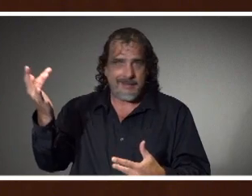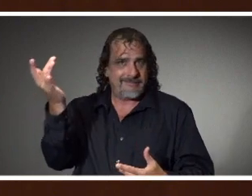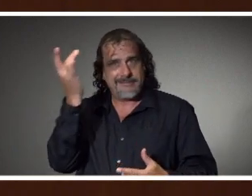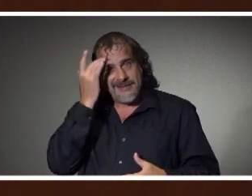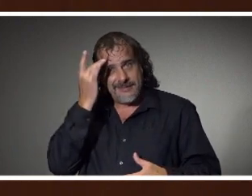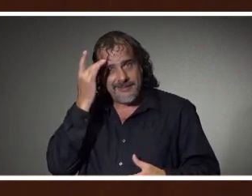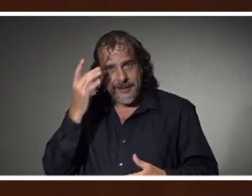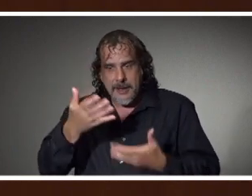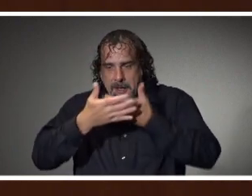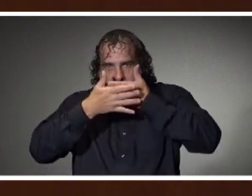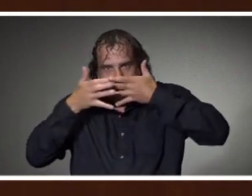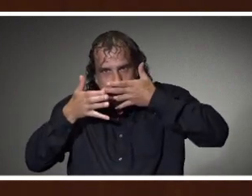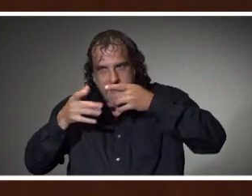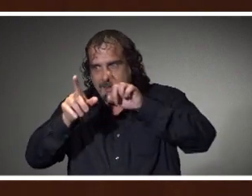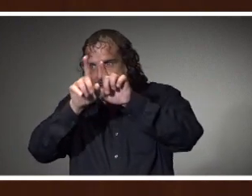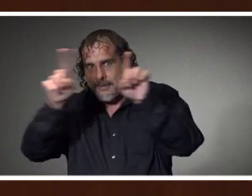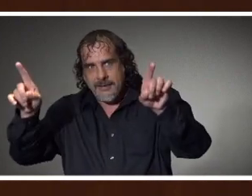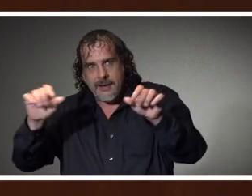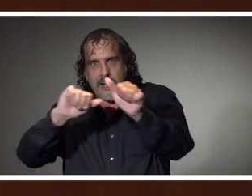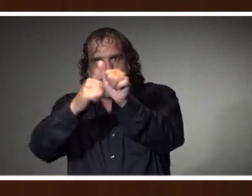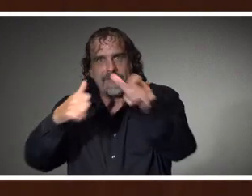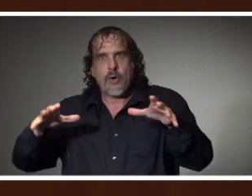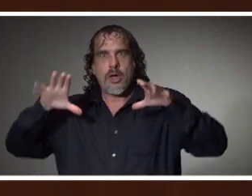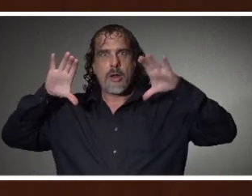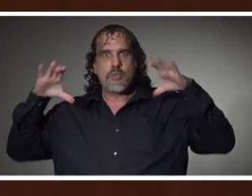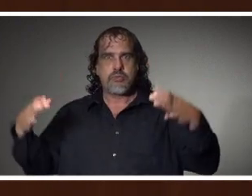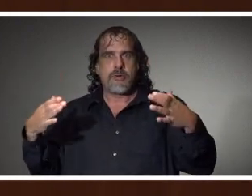6 feet, and avoid groups, right? And so